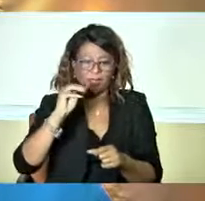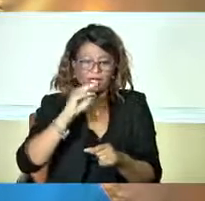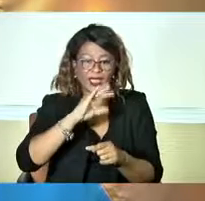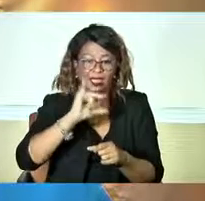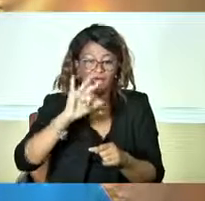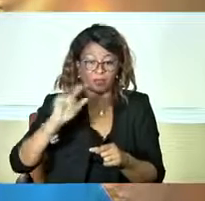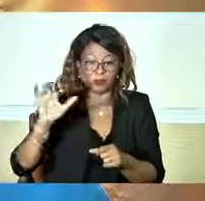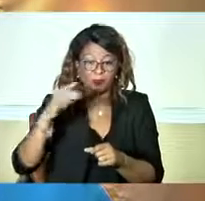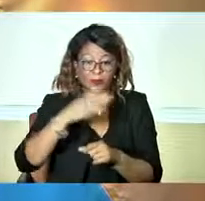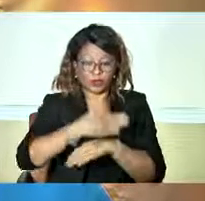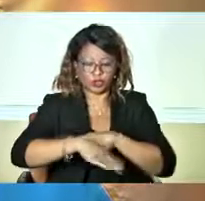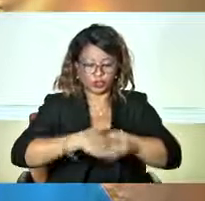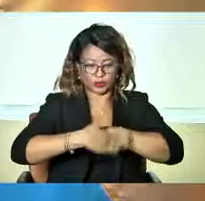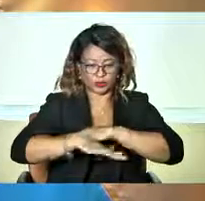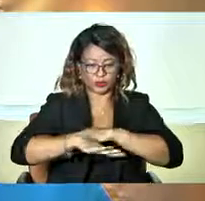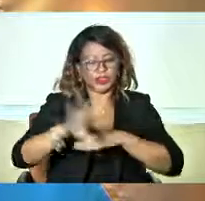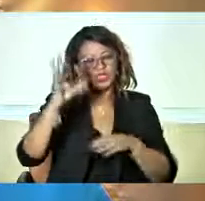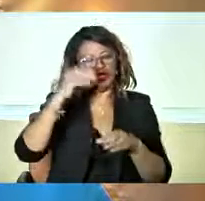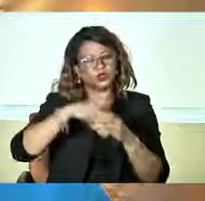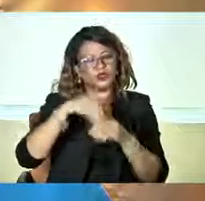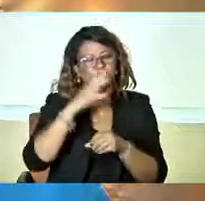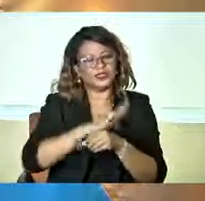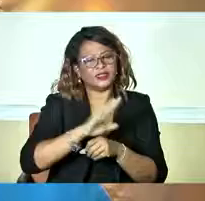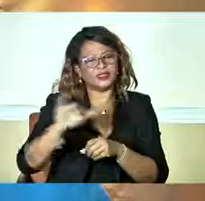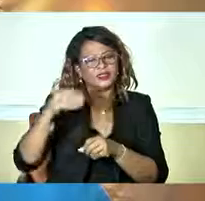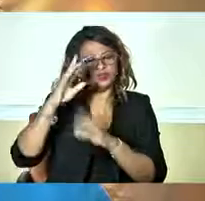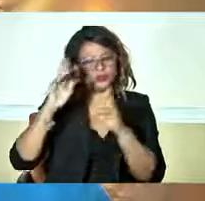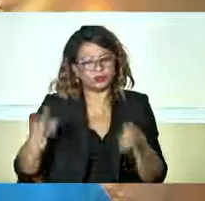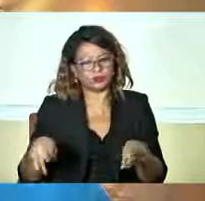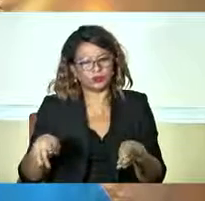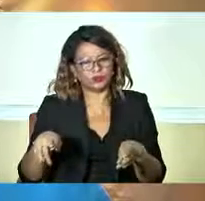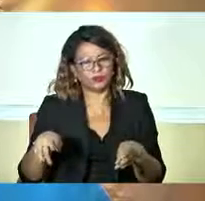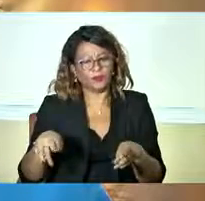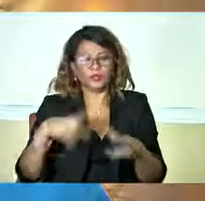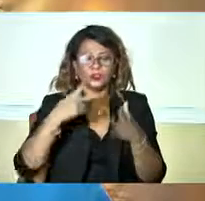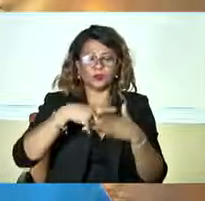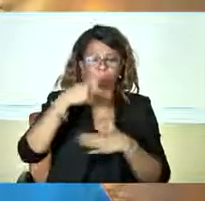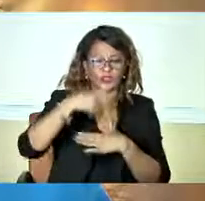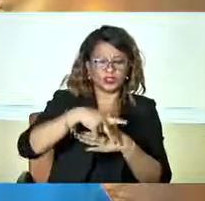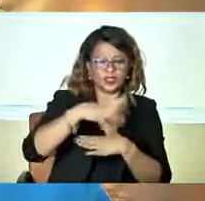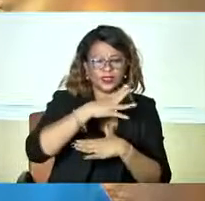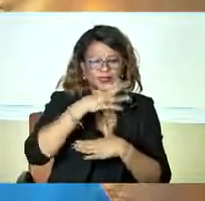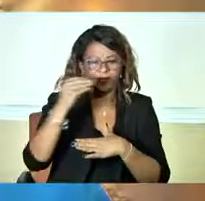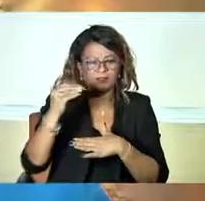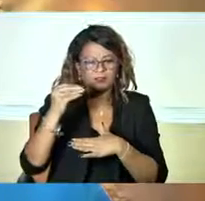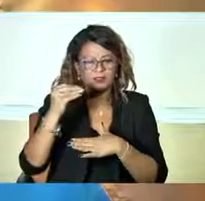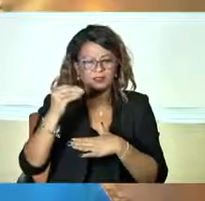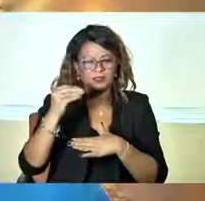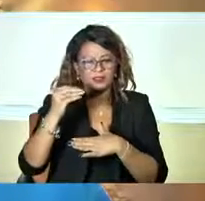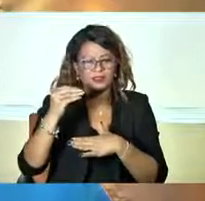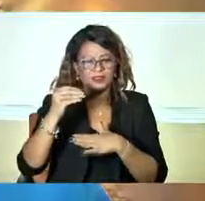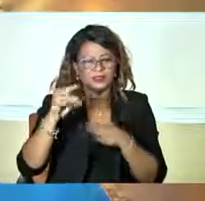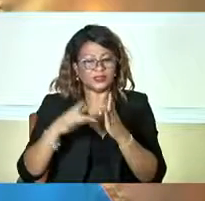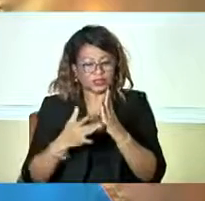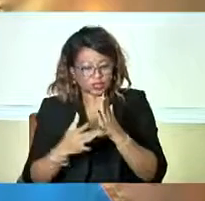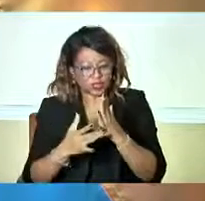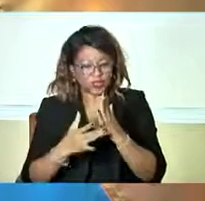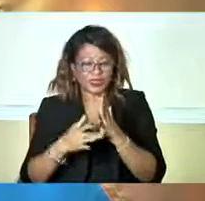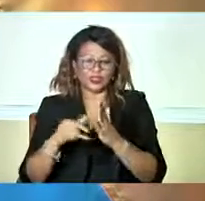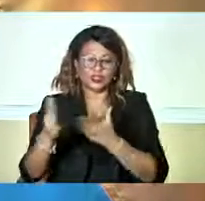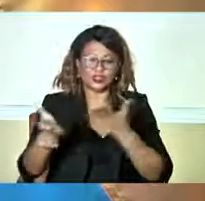Beach. Included in his remit is the project to digitize government